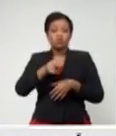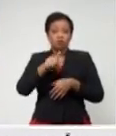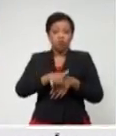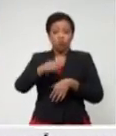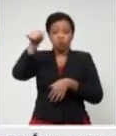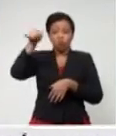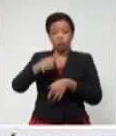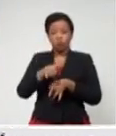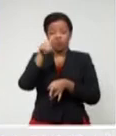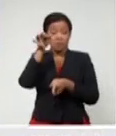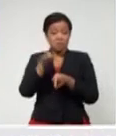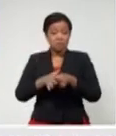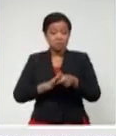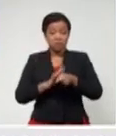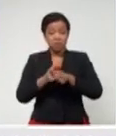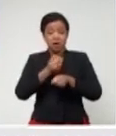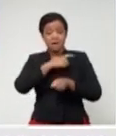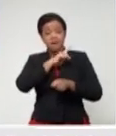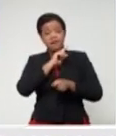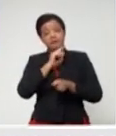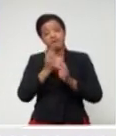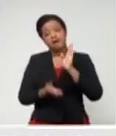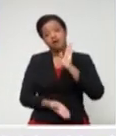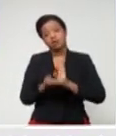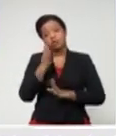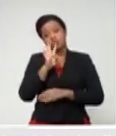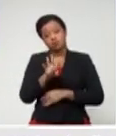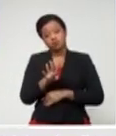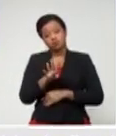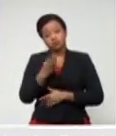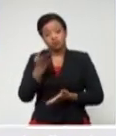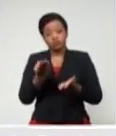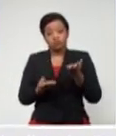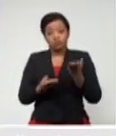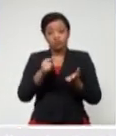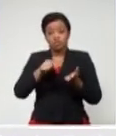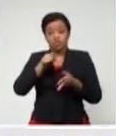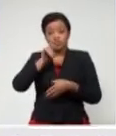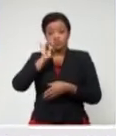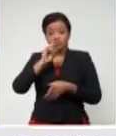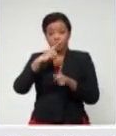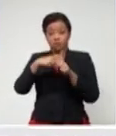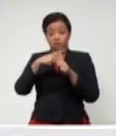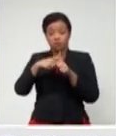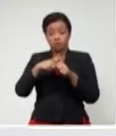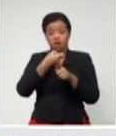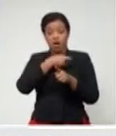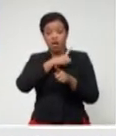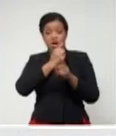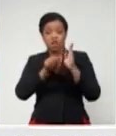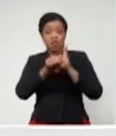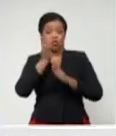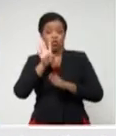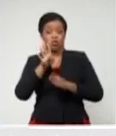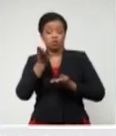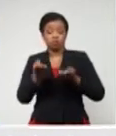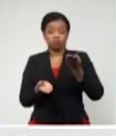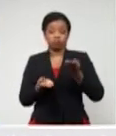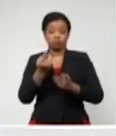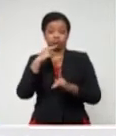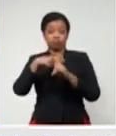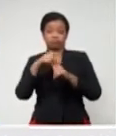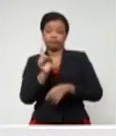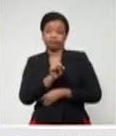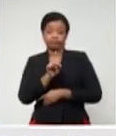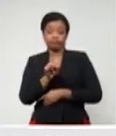4 people were discharged from hospital yesterday from the province of Havana, a discrete number compared with the number of